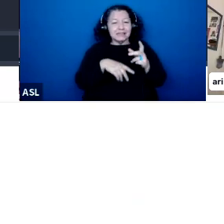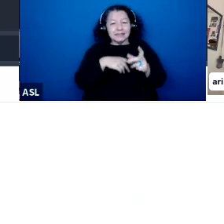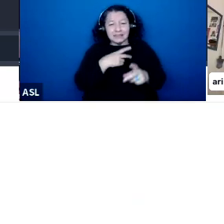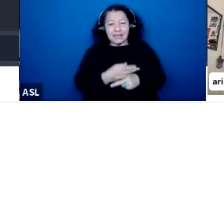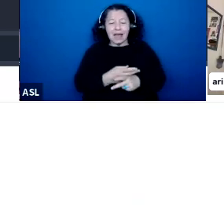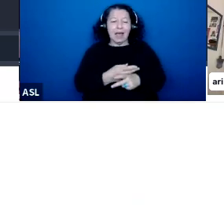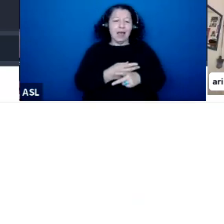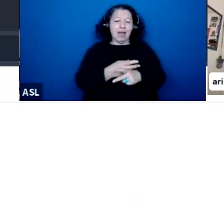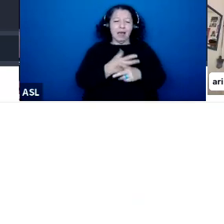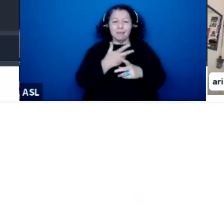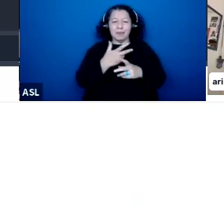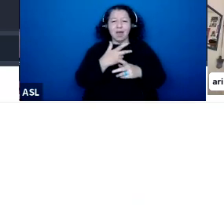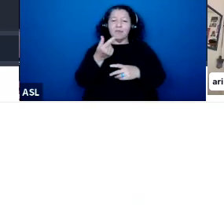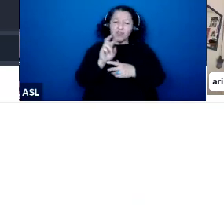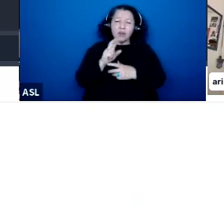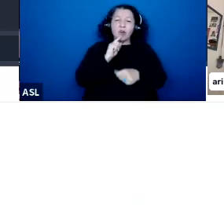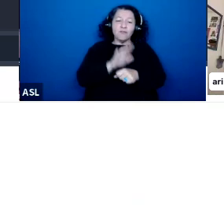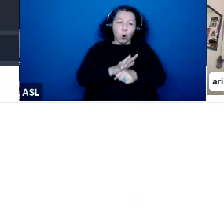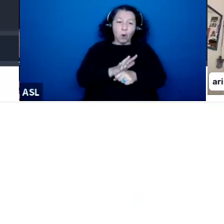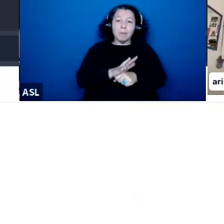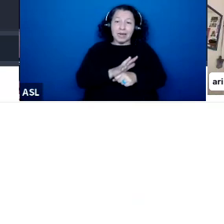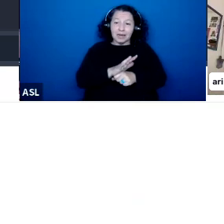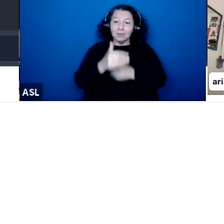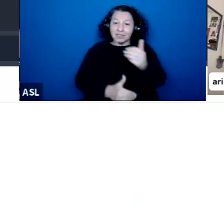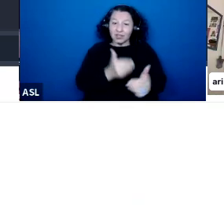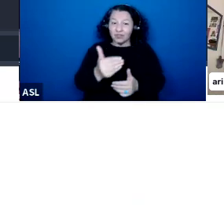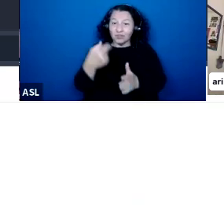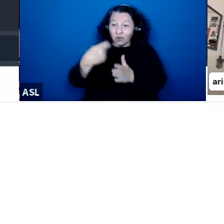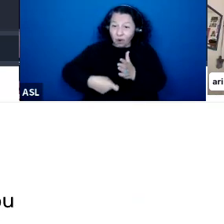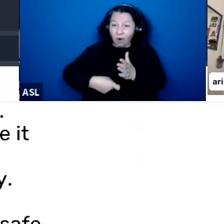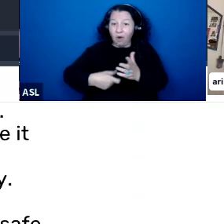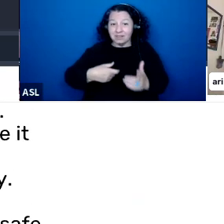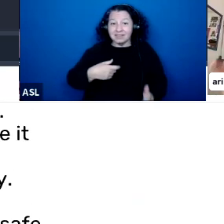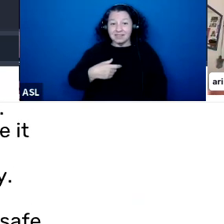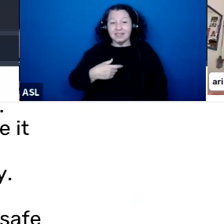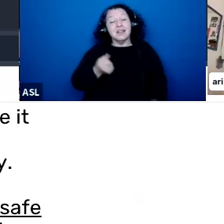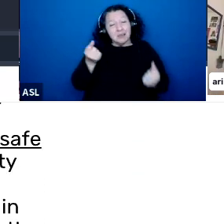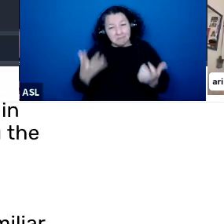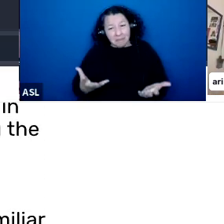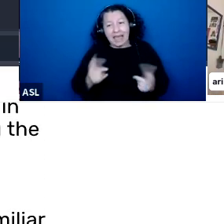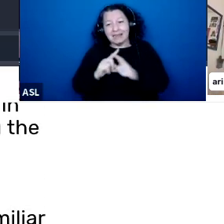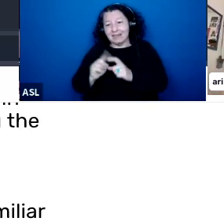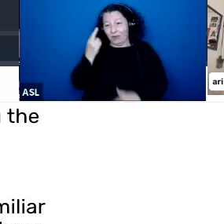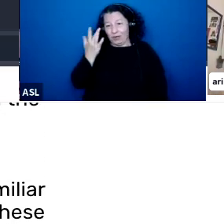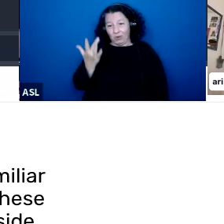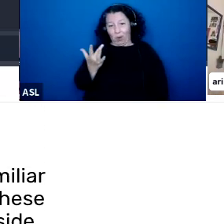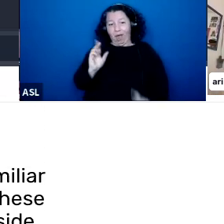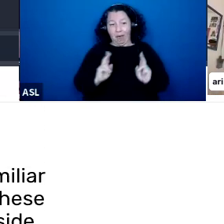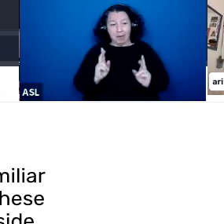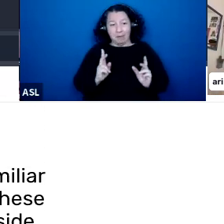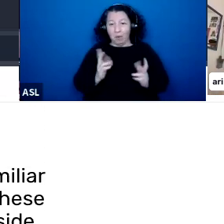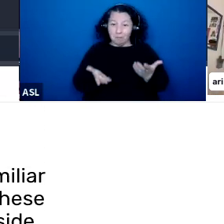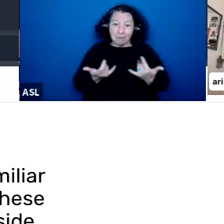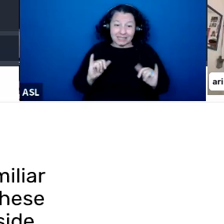gender affirming procedure, the cost of silicone injections, there are a lot of reasons why trans people